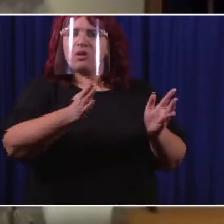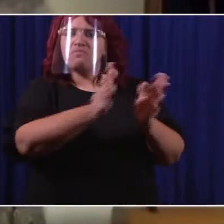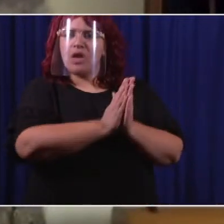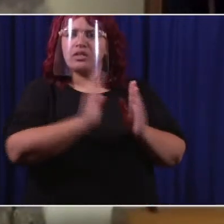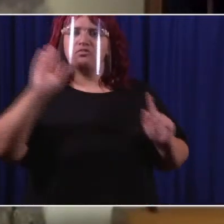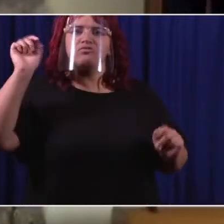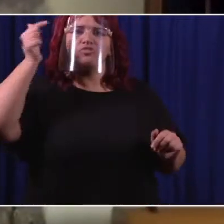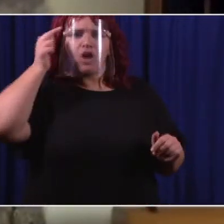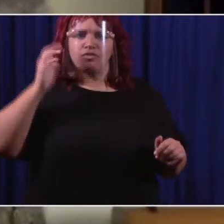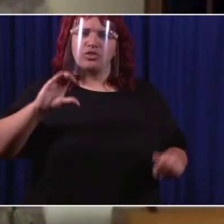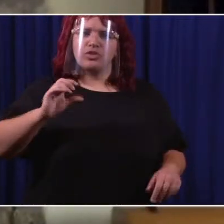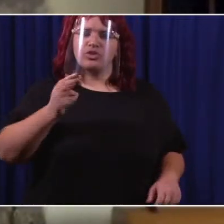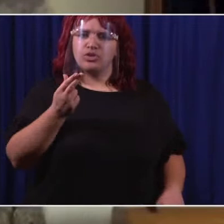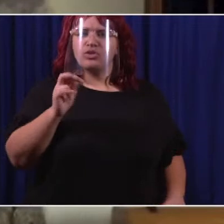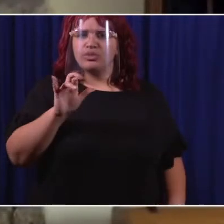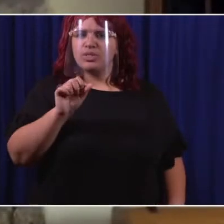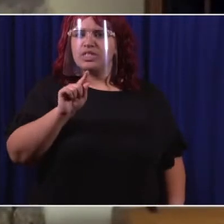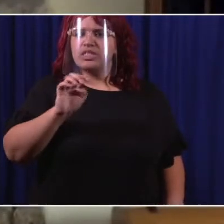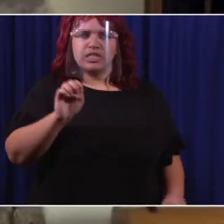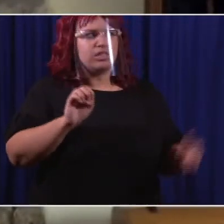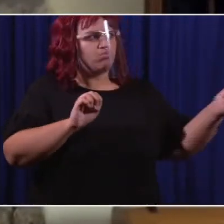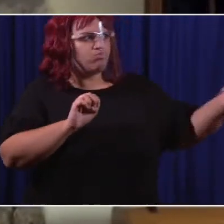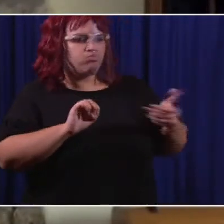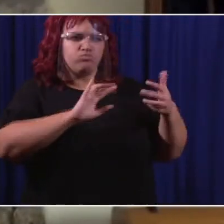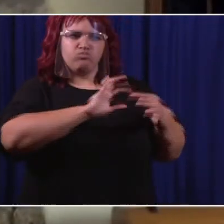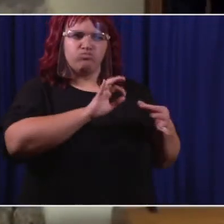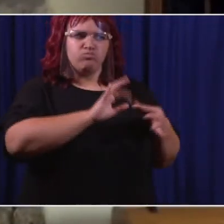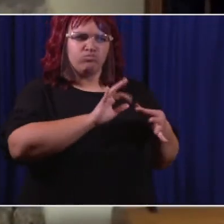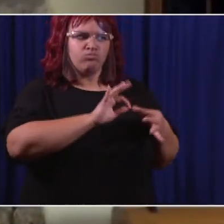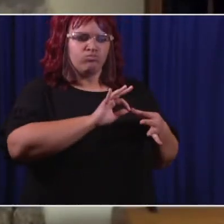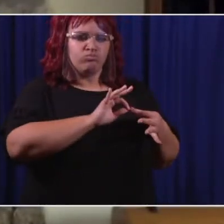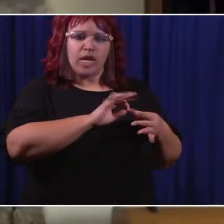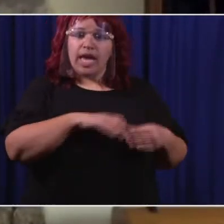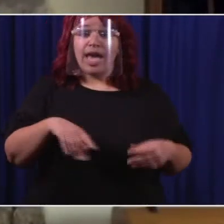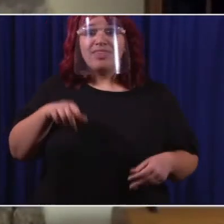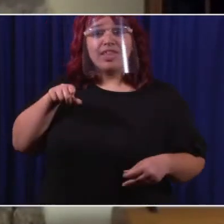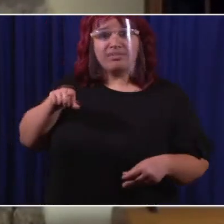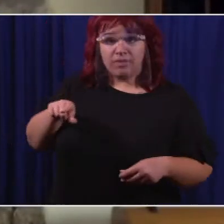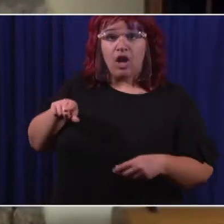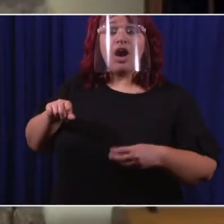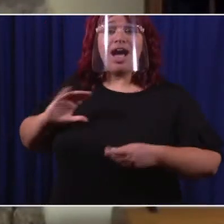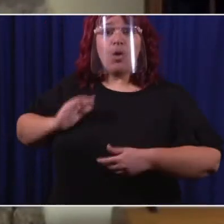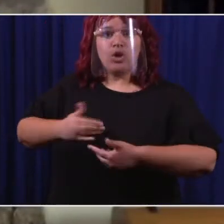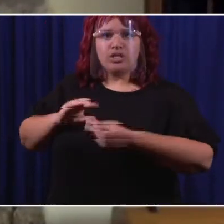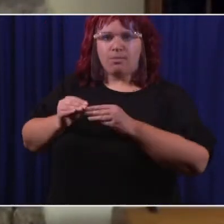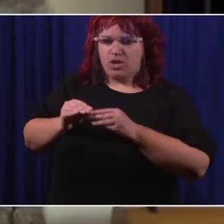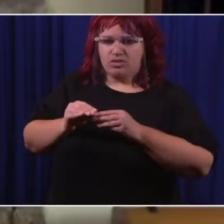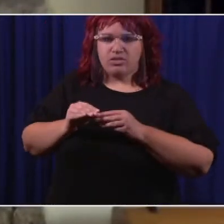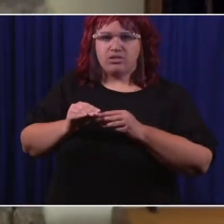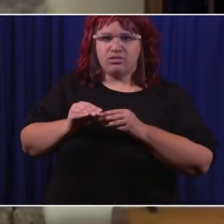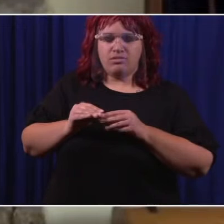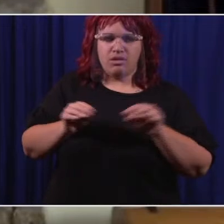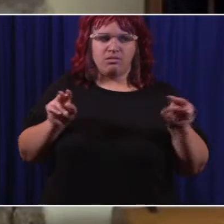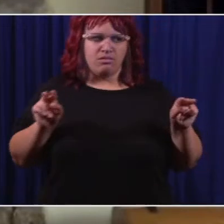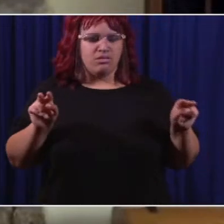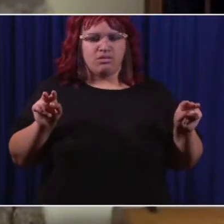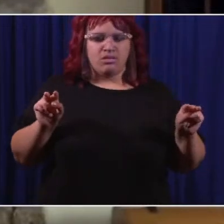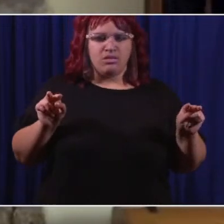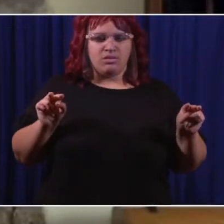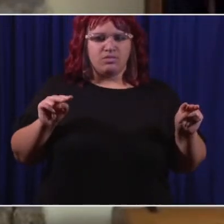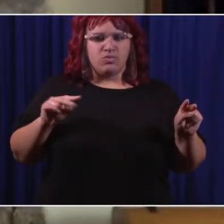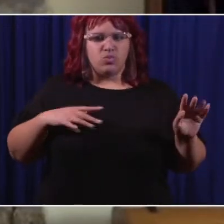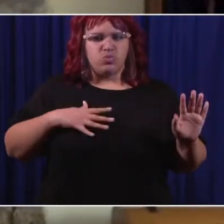people, those would be pretty sobering. But if you looked on your Twitter feed right now, it's streaming